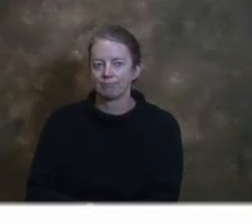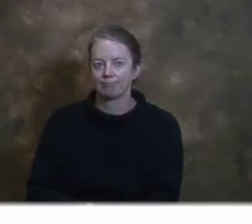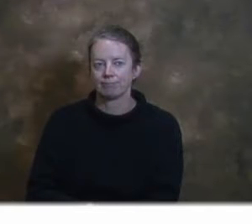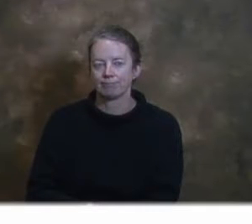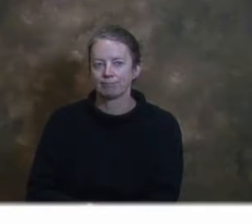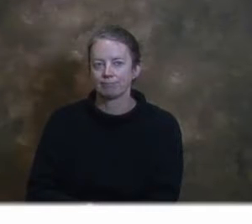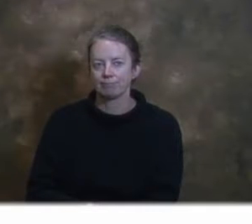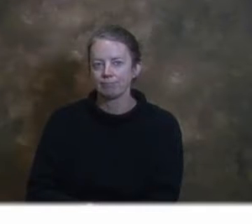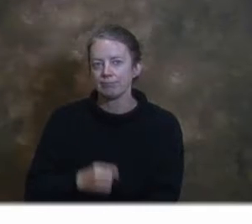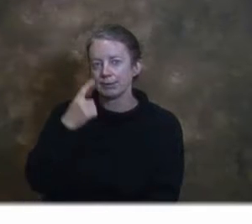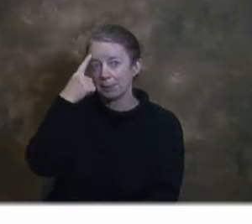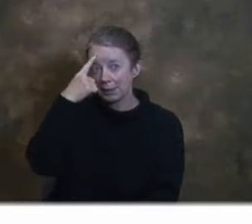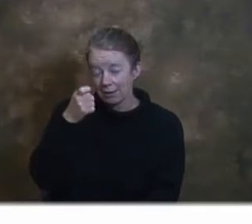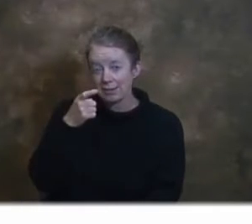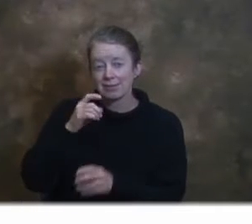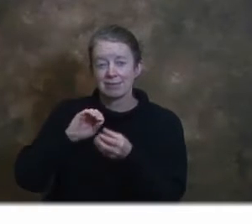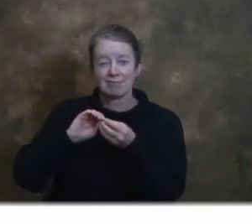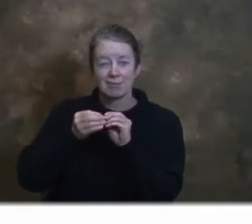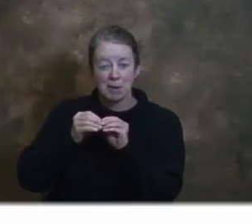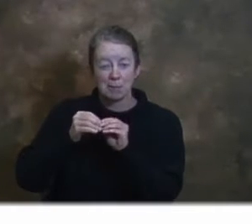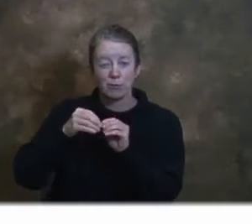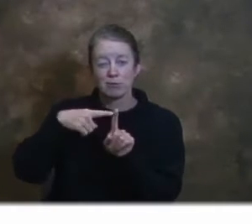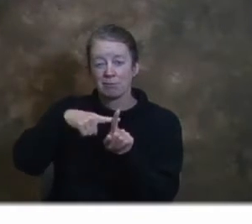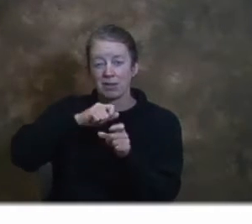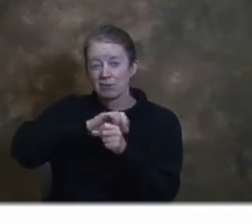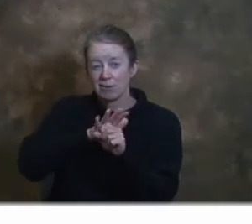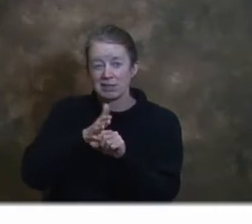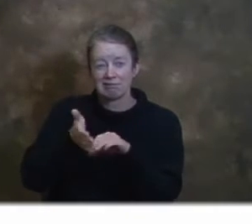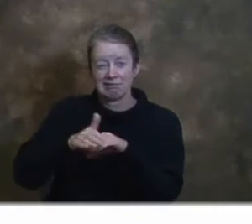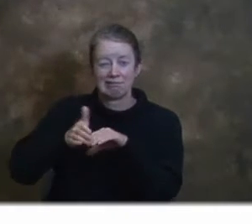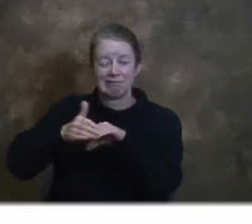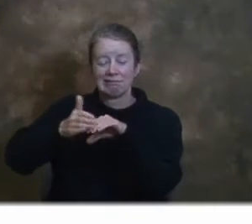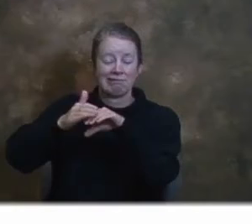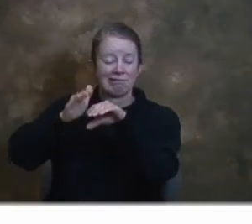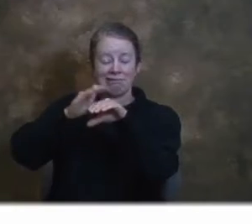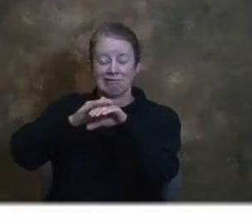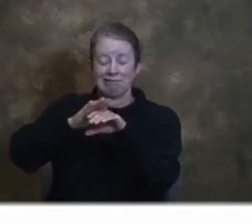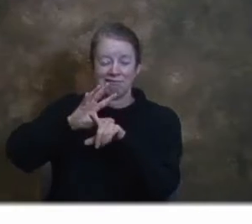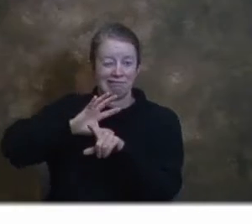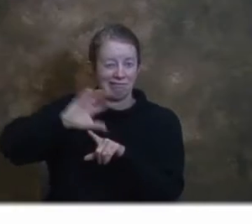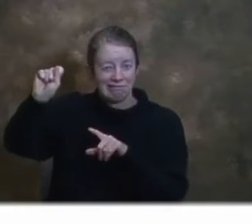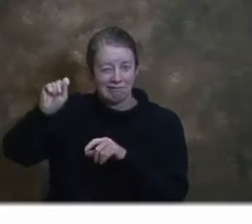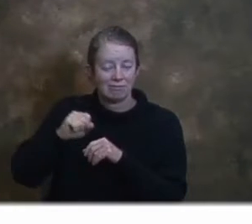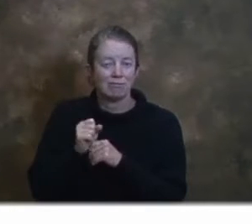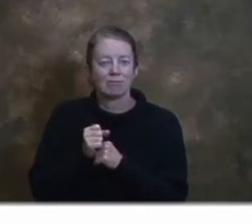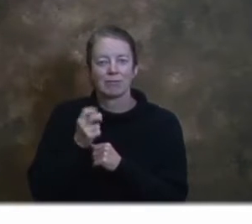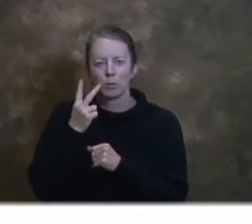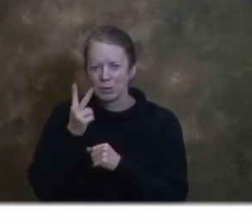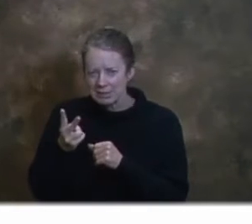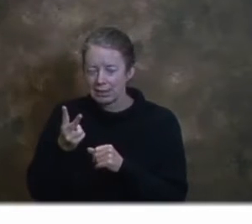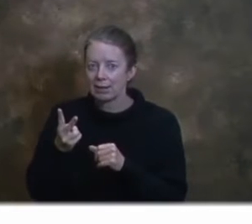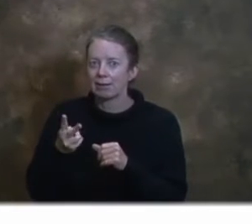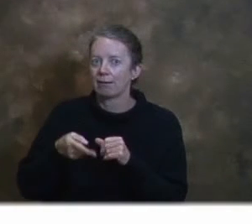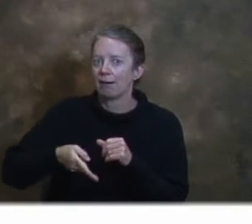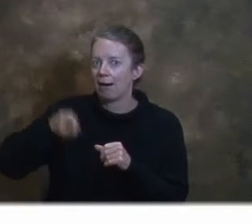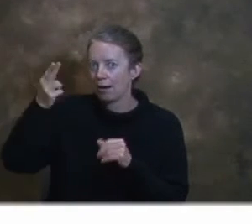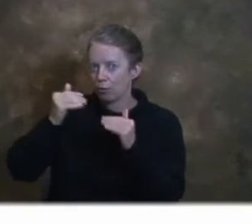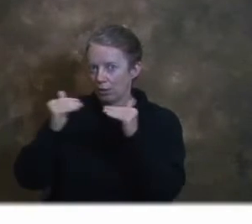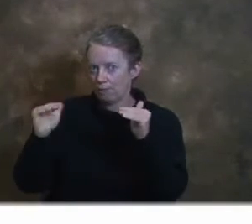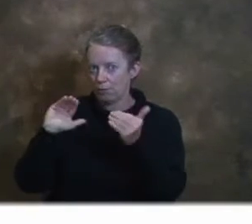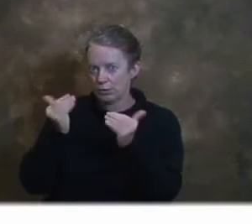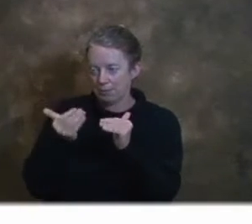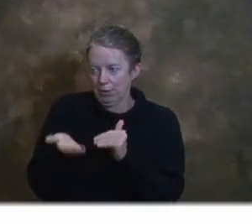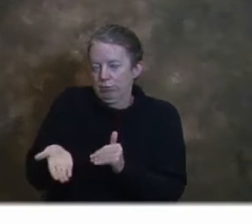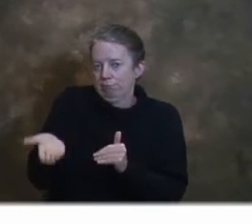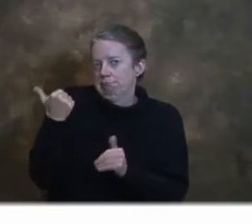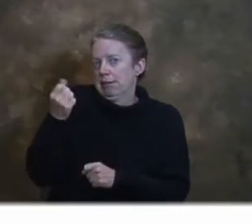So because of the case rates and their exponential increase and seeing much higher levels than our previous surges, and